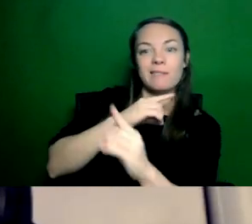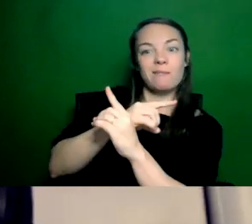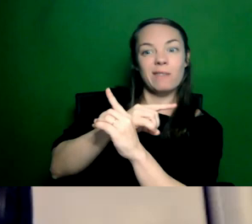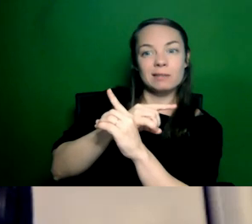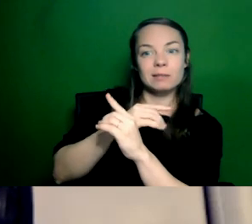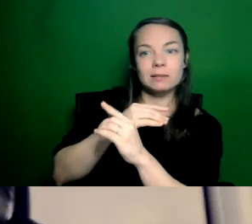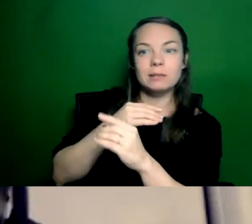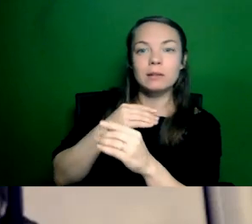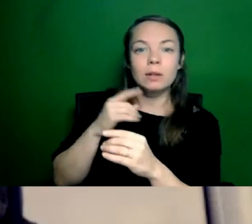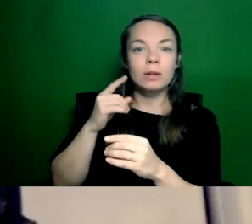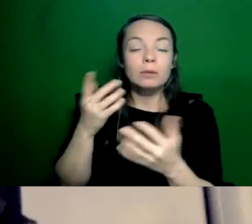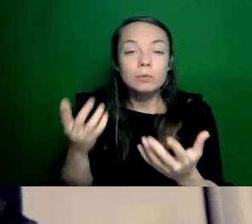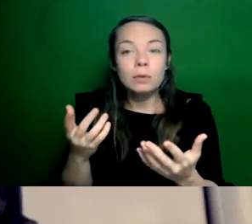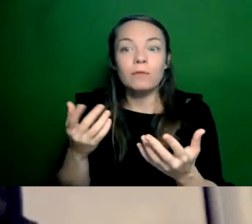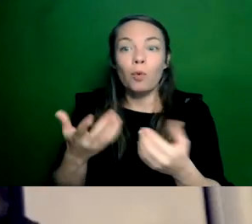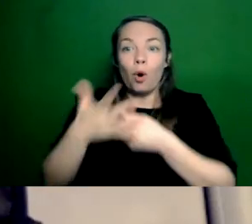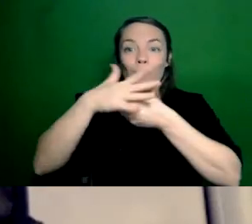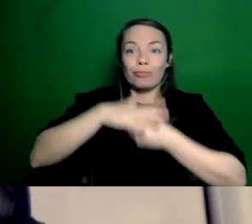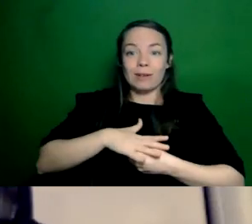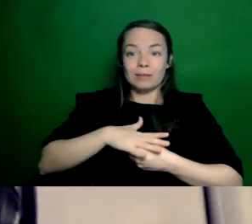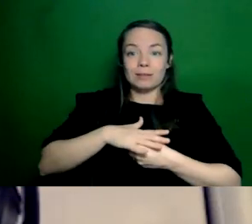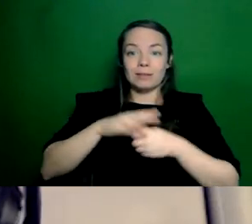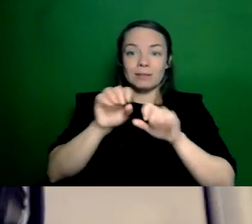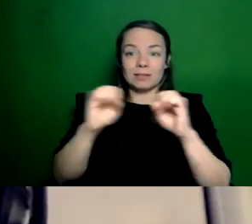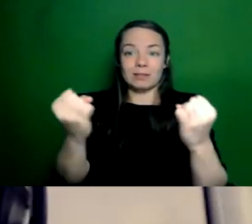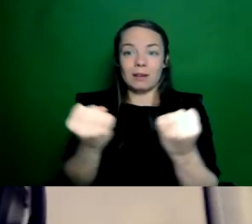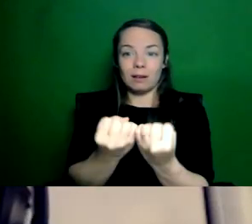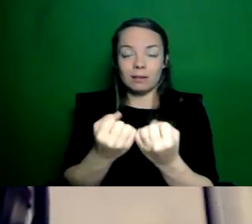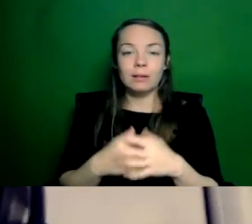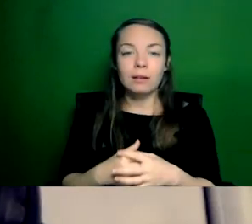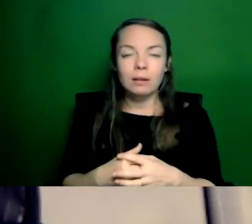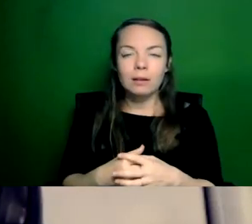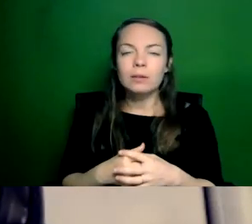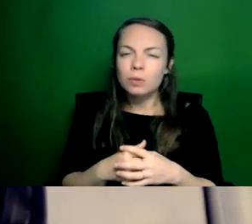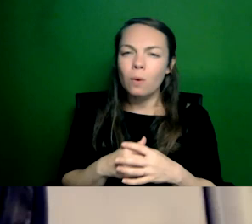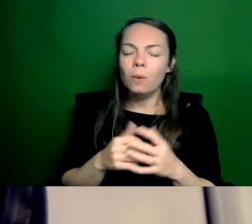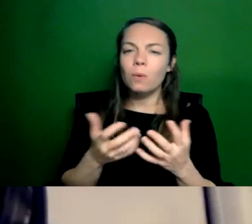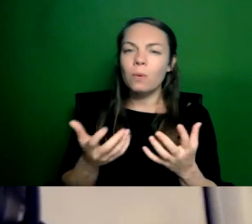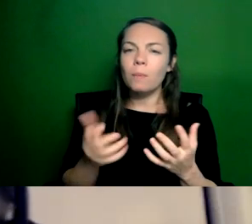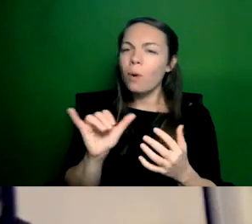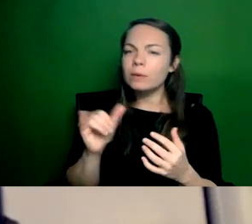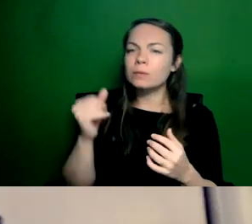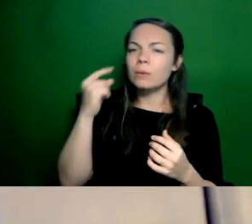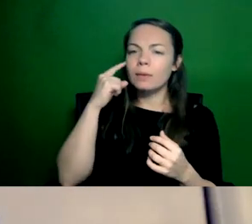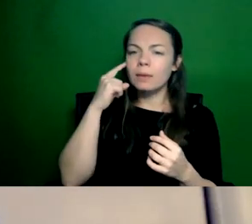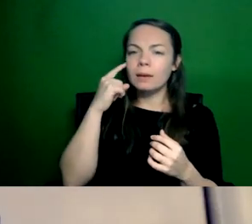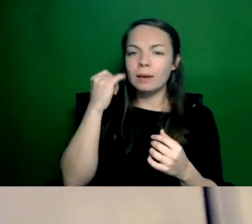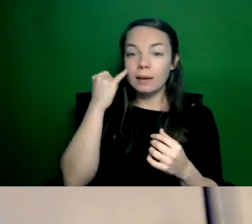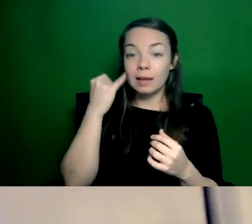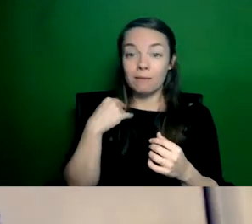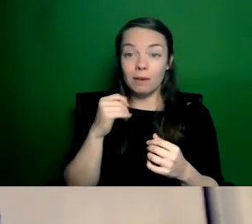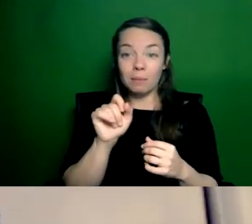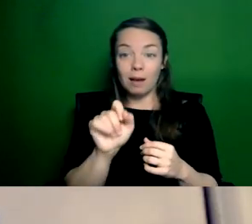to oppressive societies, while being mindful of, if you're asking somebody who already doesn't walk